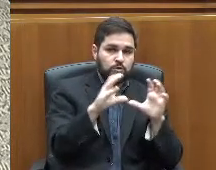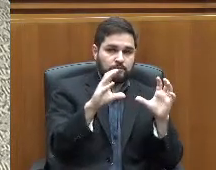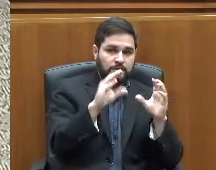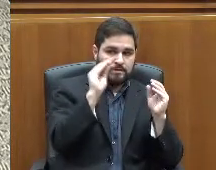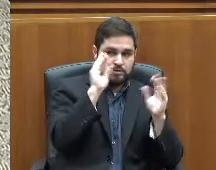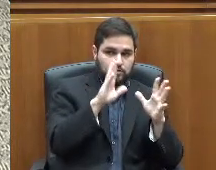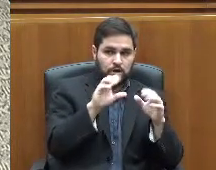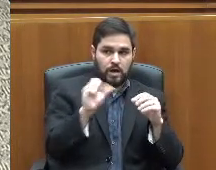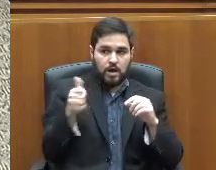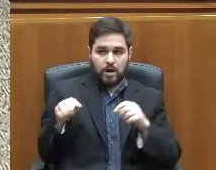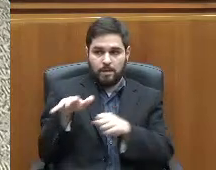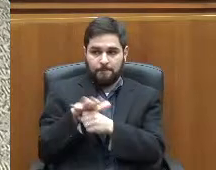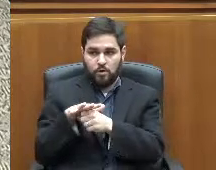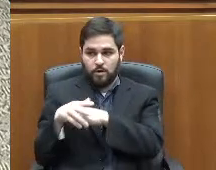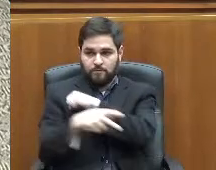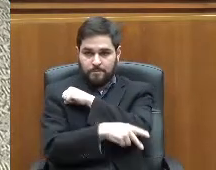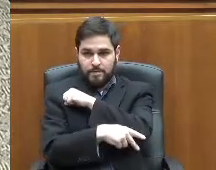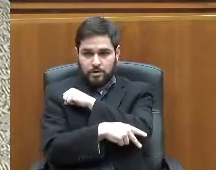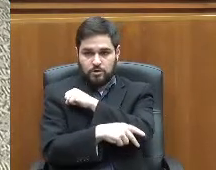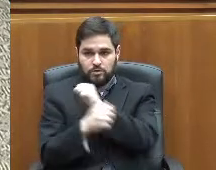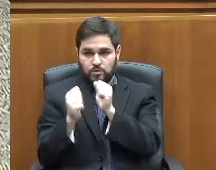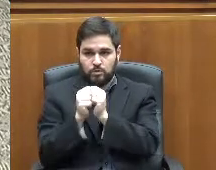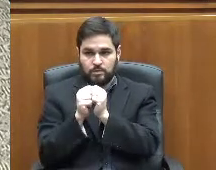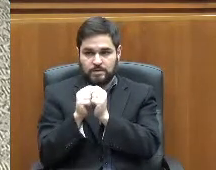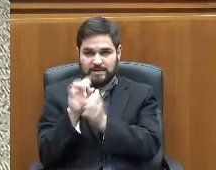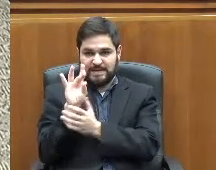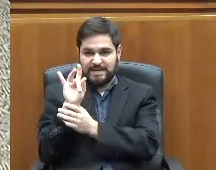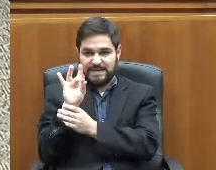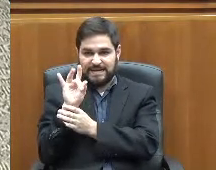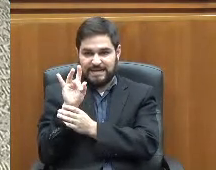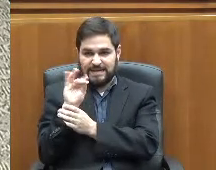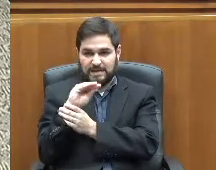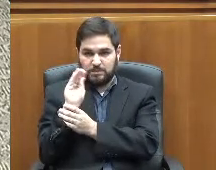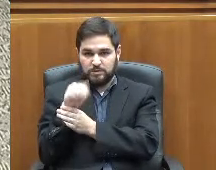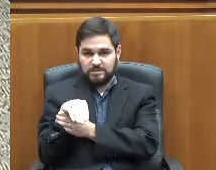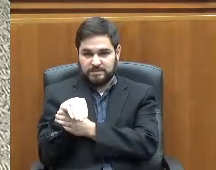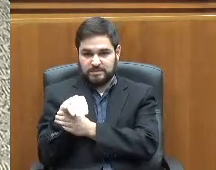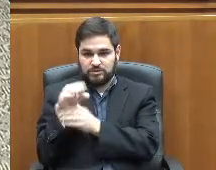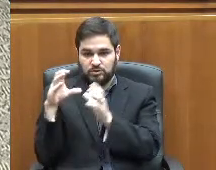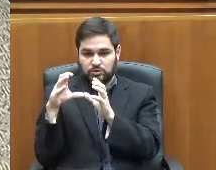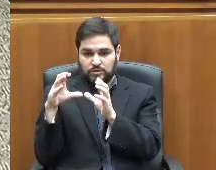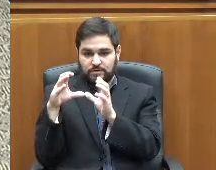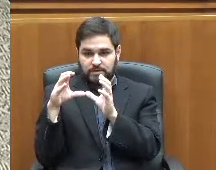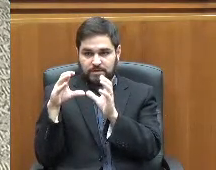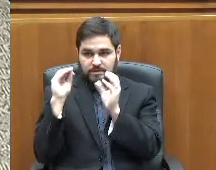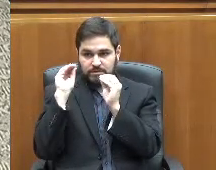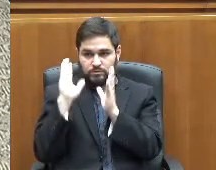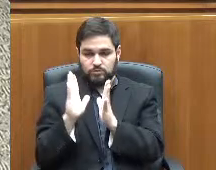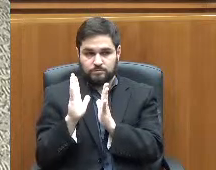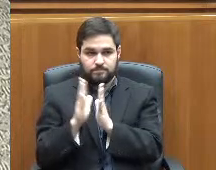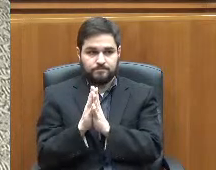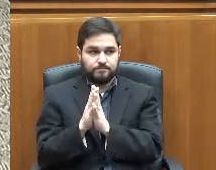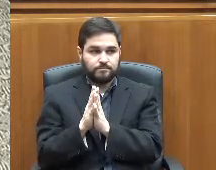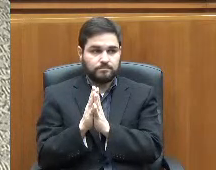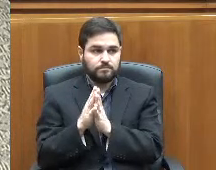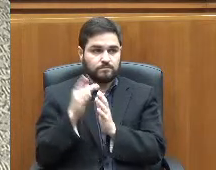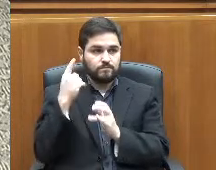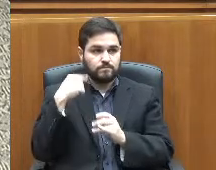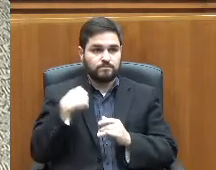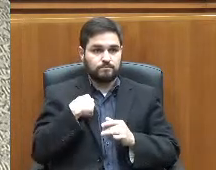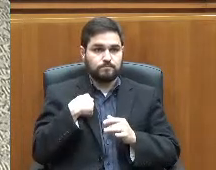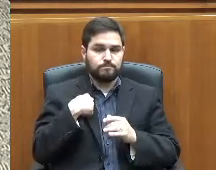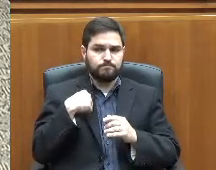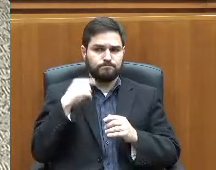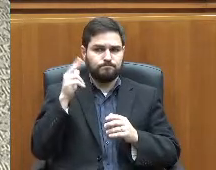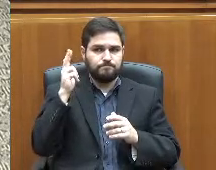certified teachers and another part of the parish with 18% certified teachers. To me, that